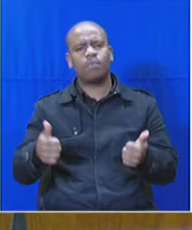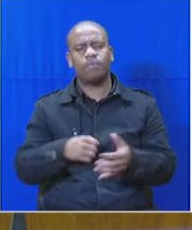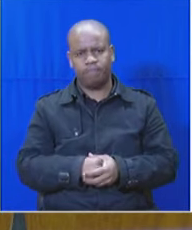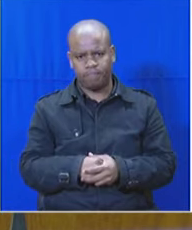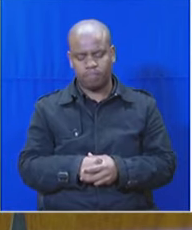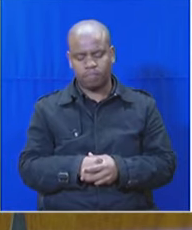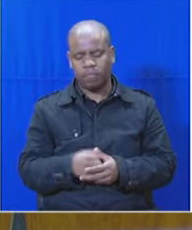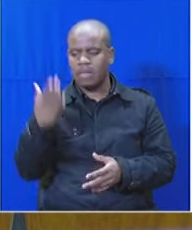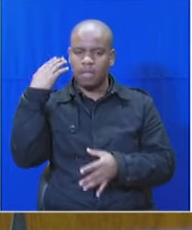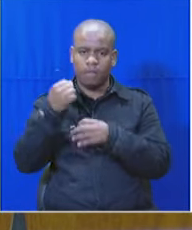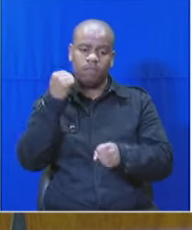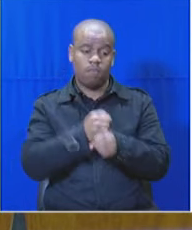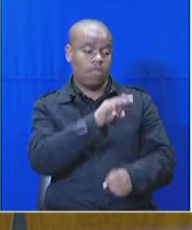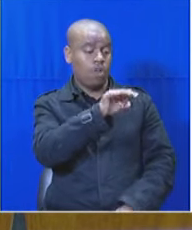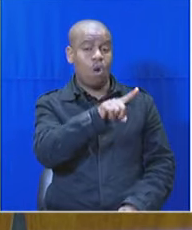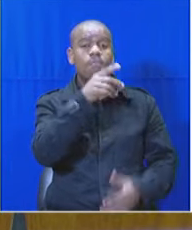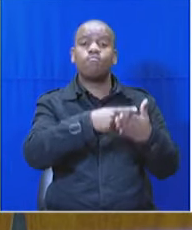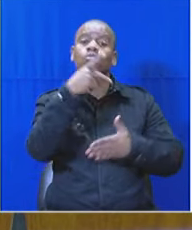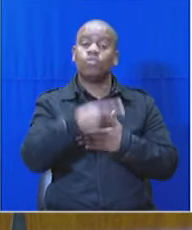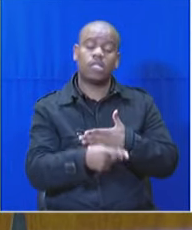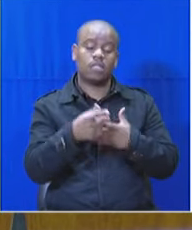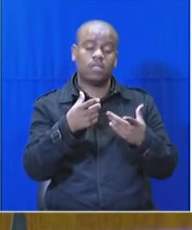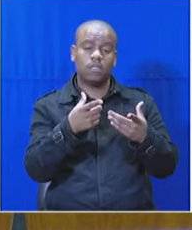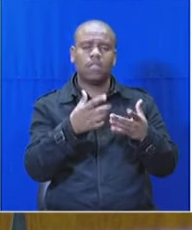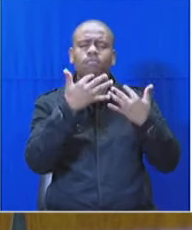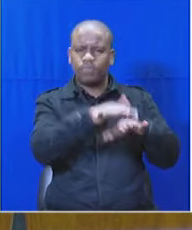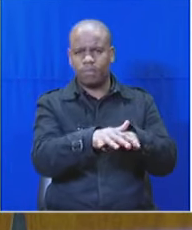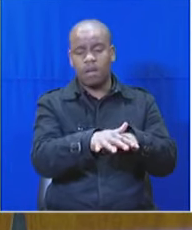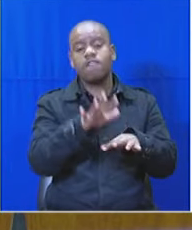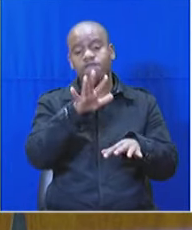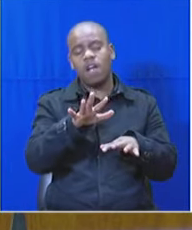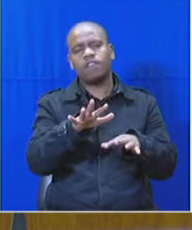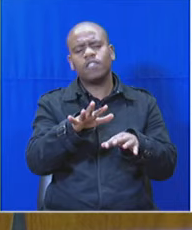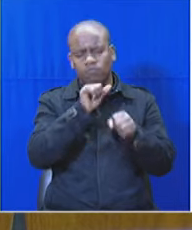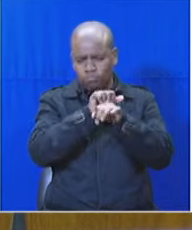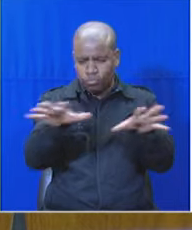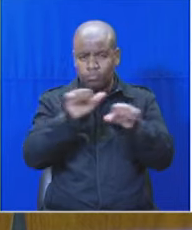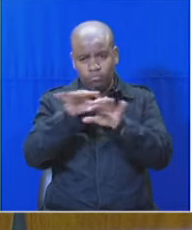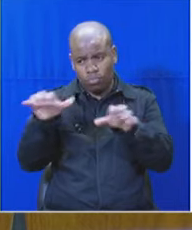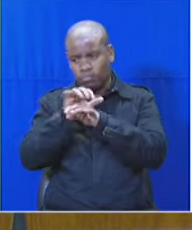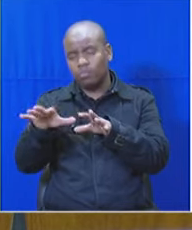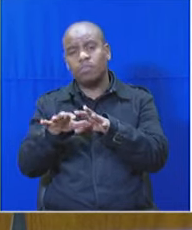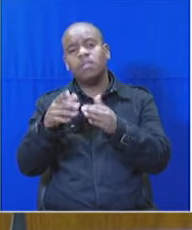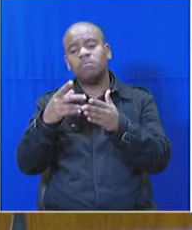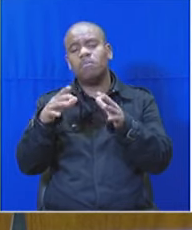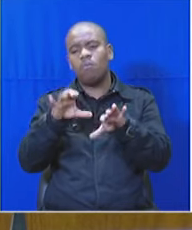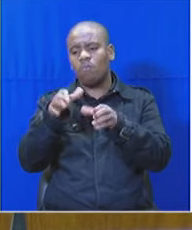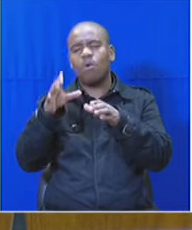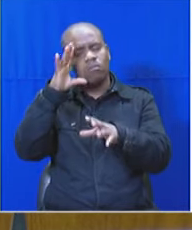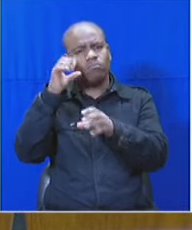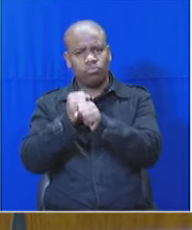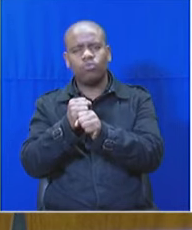also implemented 31 projects to revitalize 5 irrigation schemes across the country, which key focus